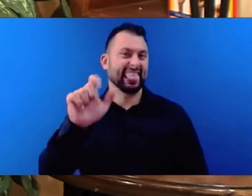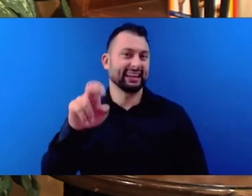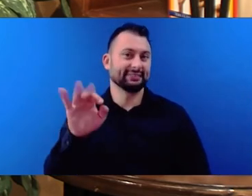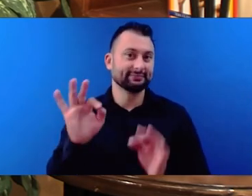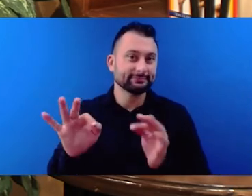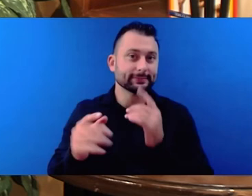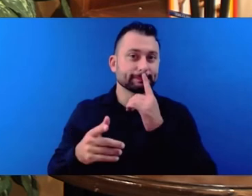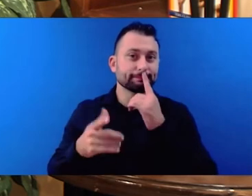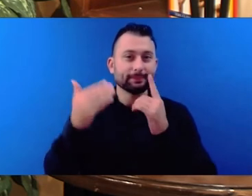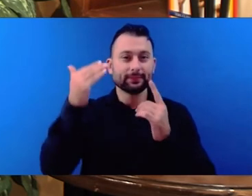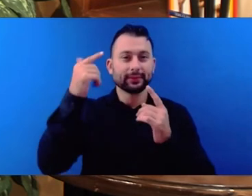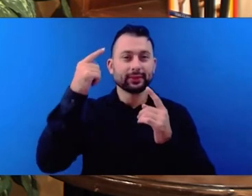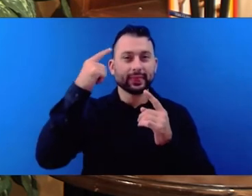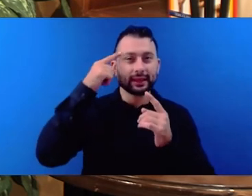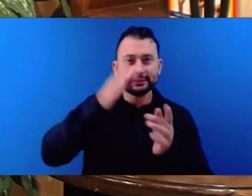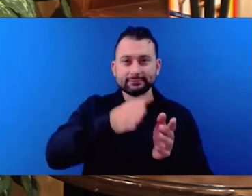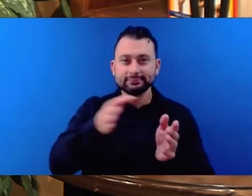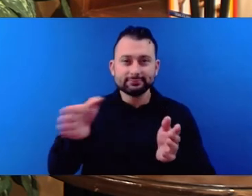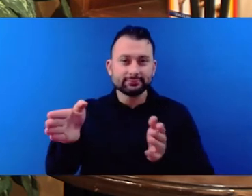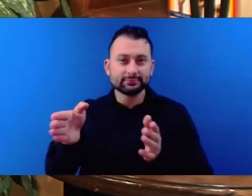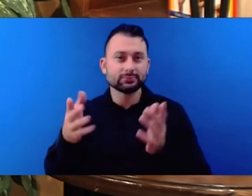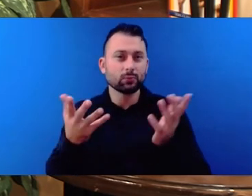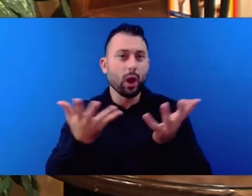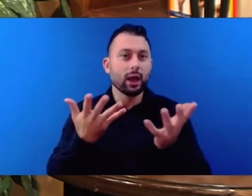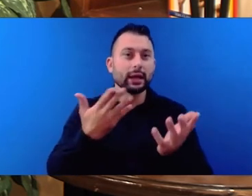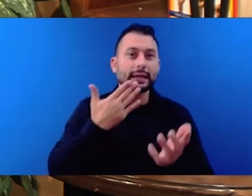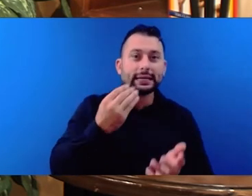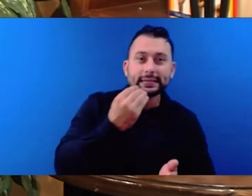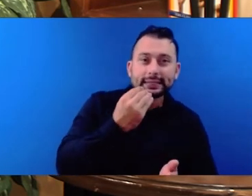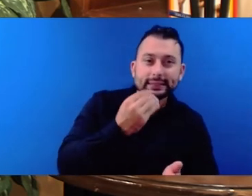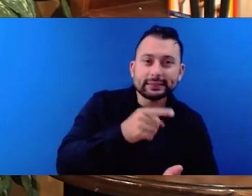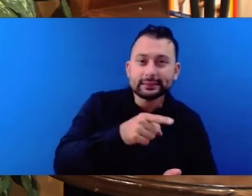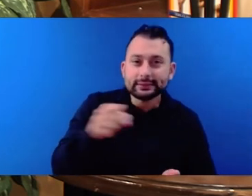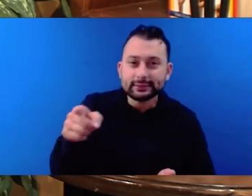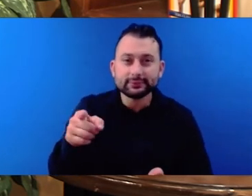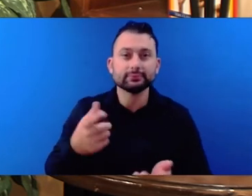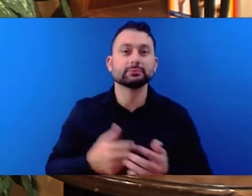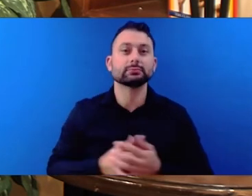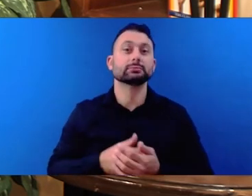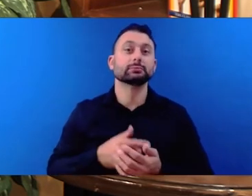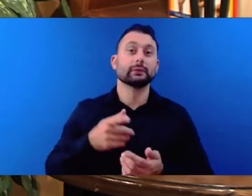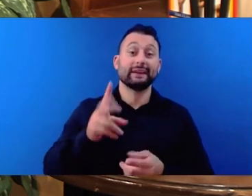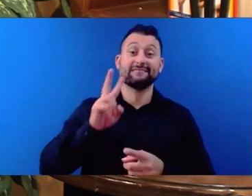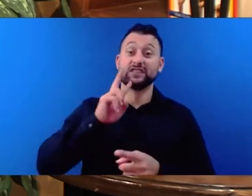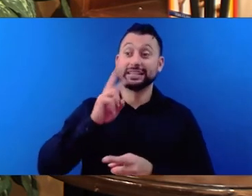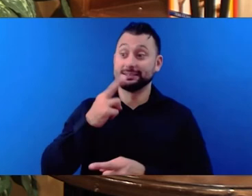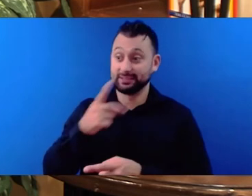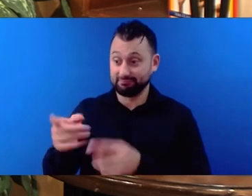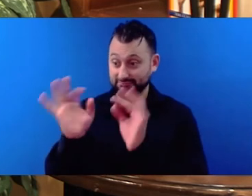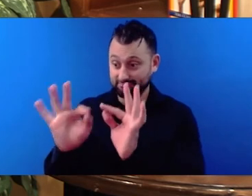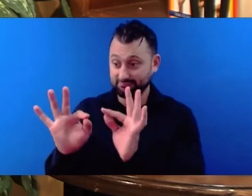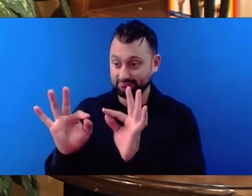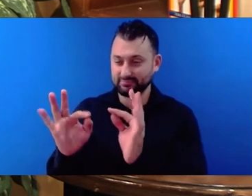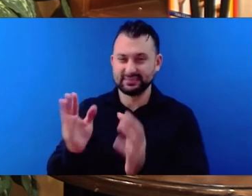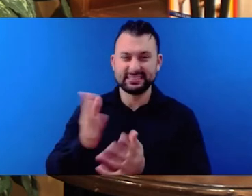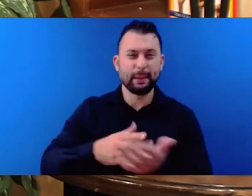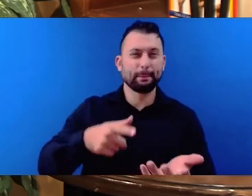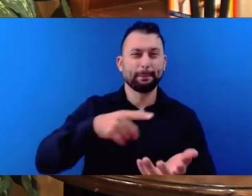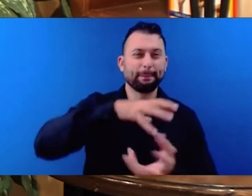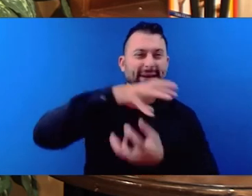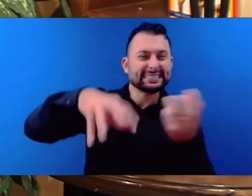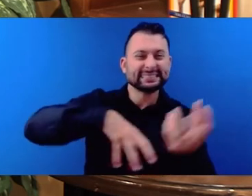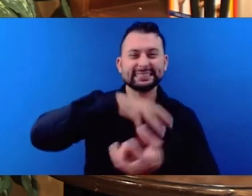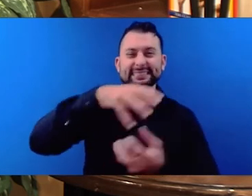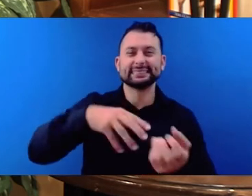plate should be a non-starchy vegetable option, okay? A quarter of that plate can be a starchy vegetable